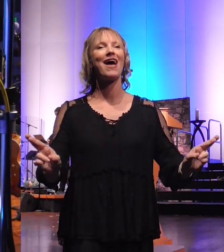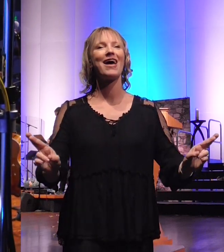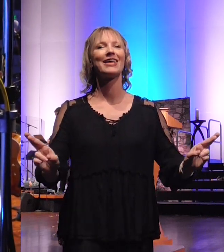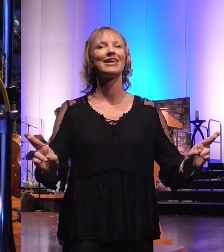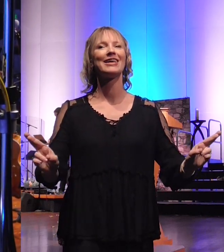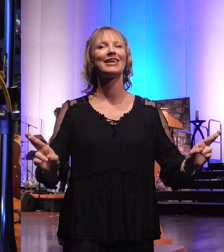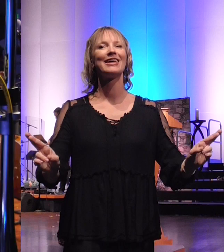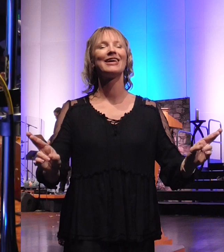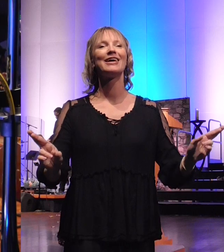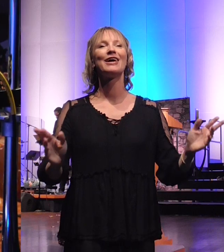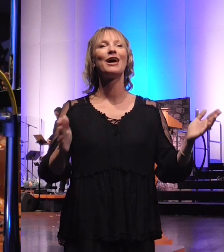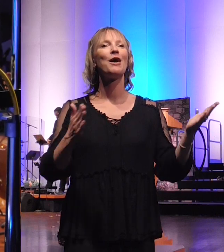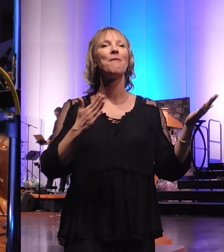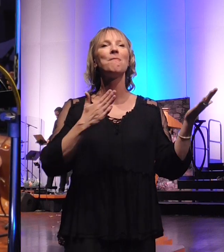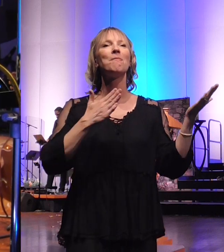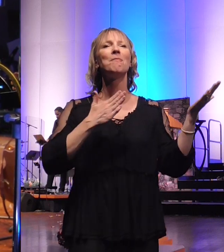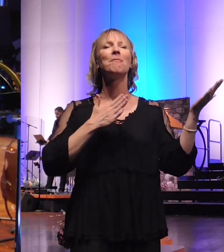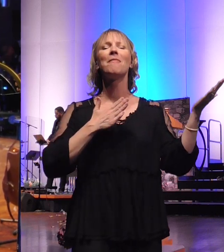ready,